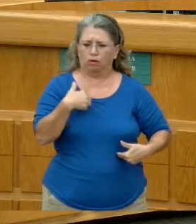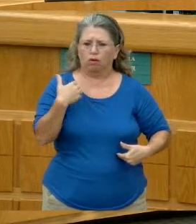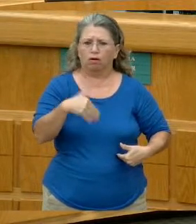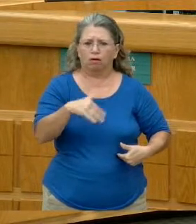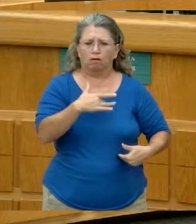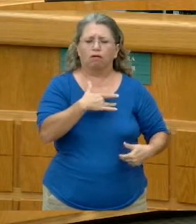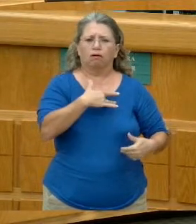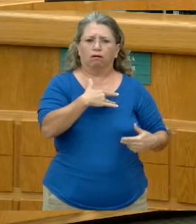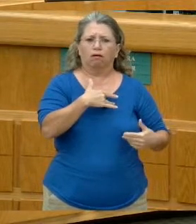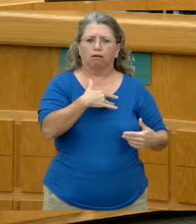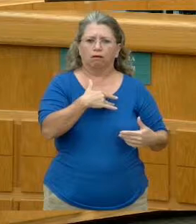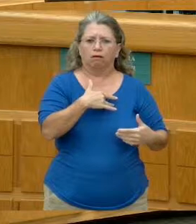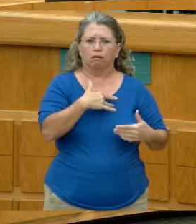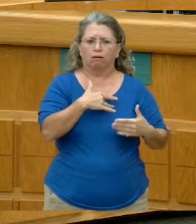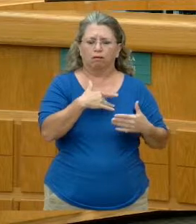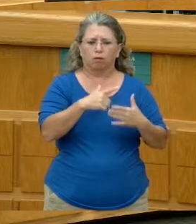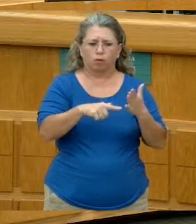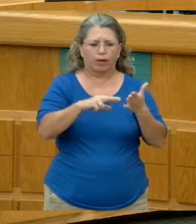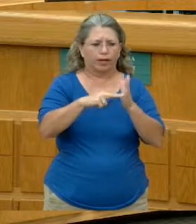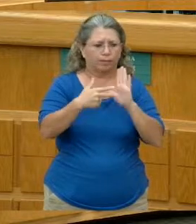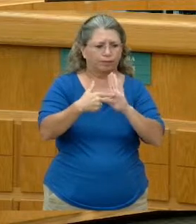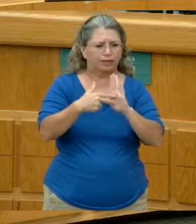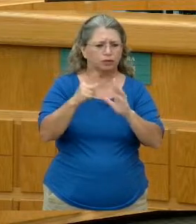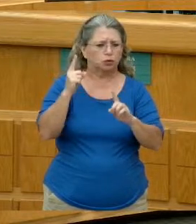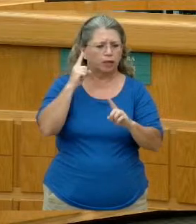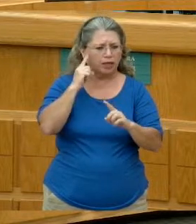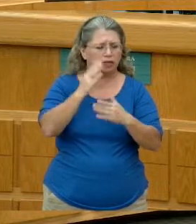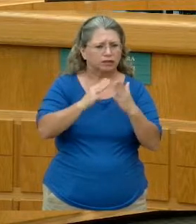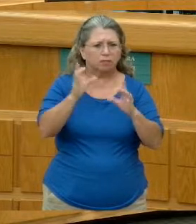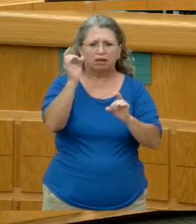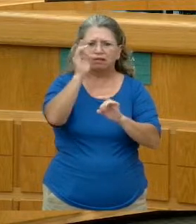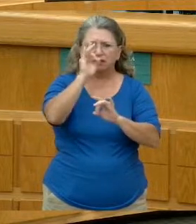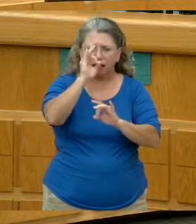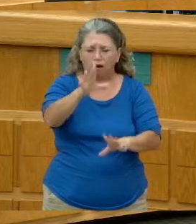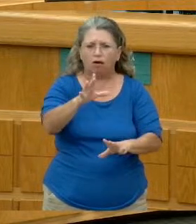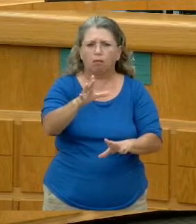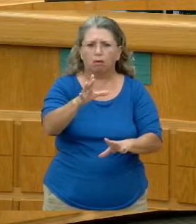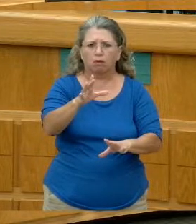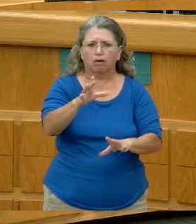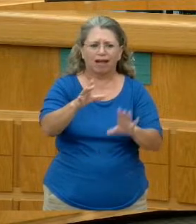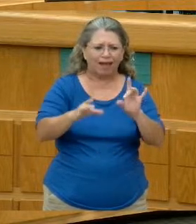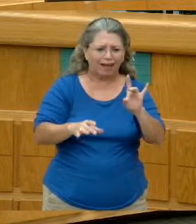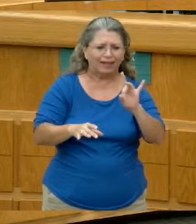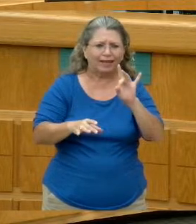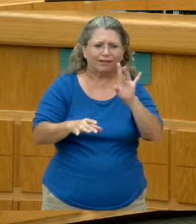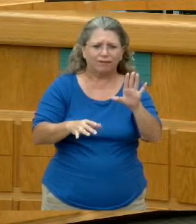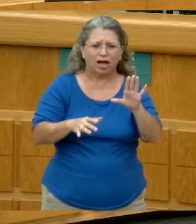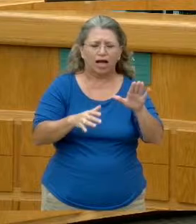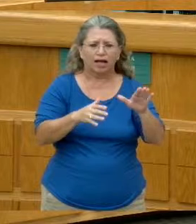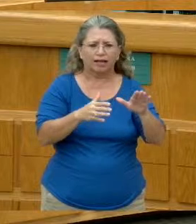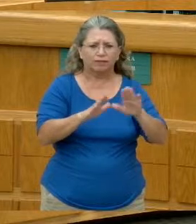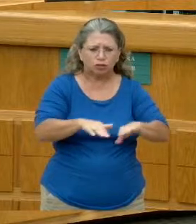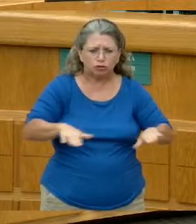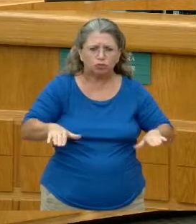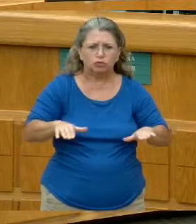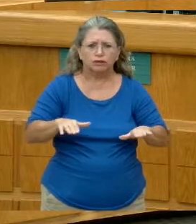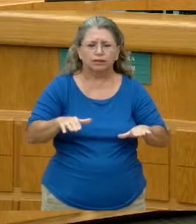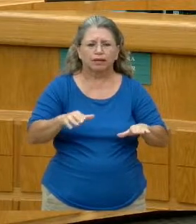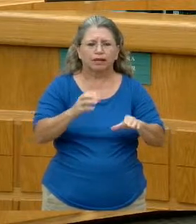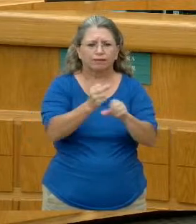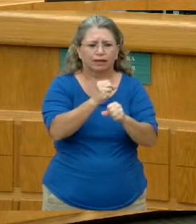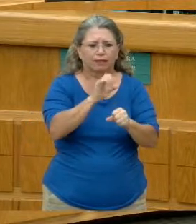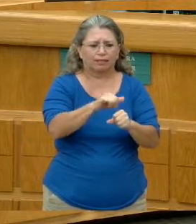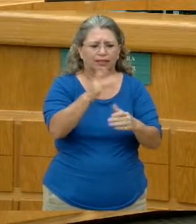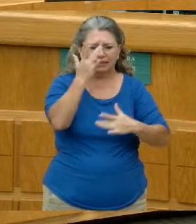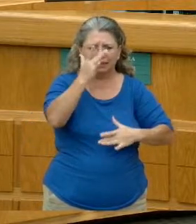what it means to be human, and to hear something so horrific and so terrible is that 85 children have contracted this disease since